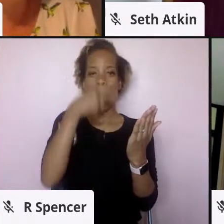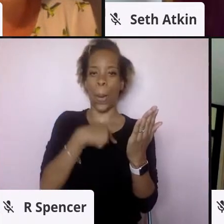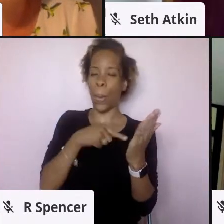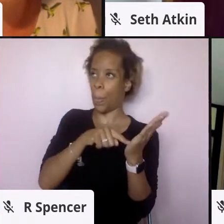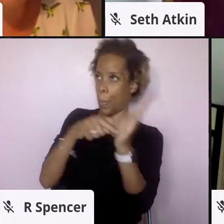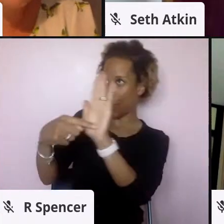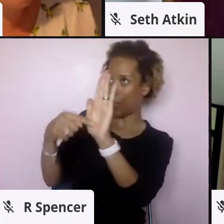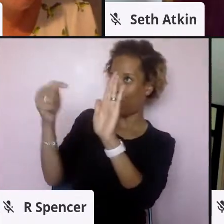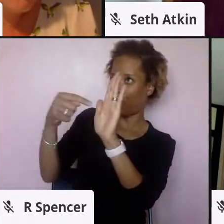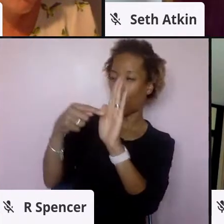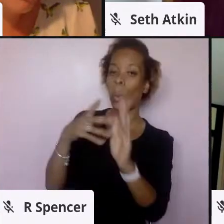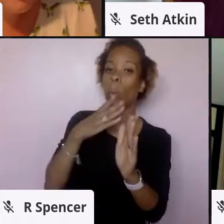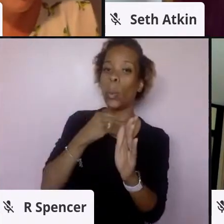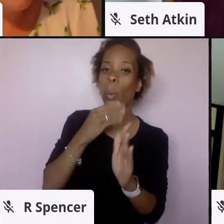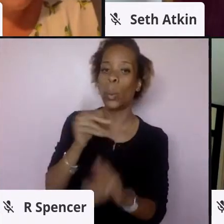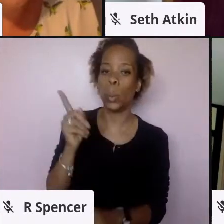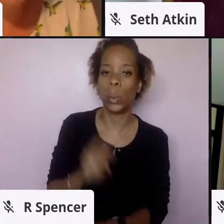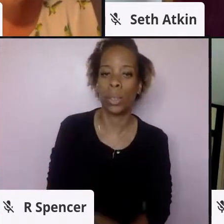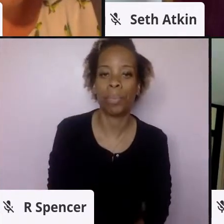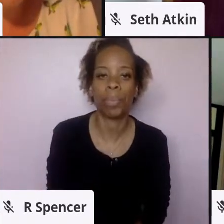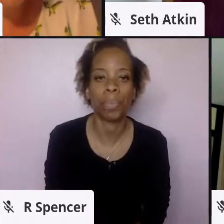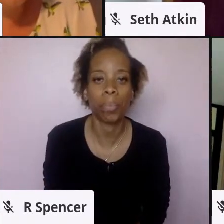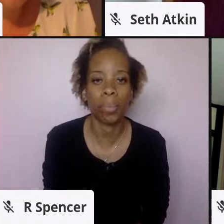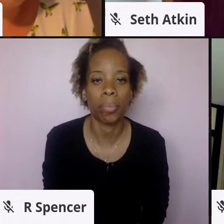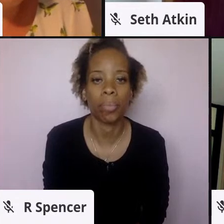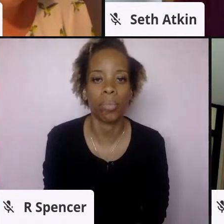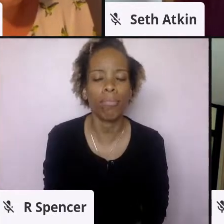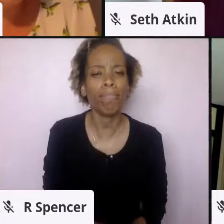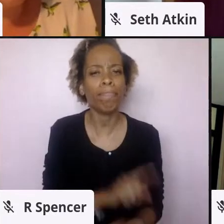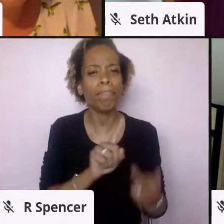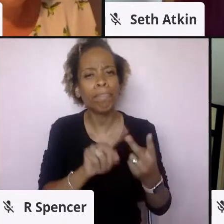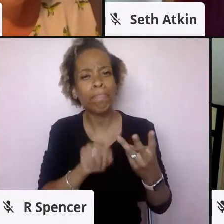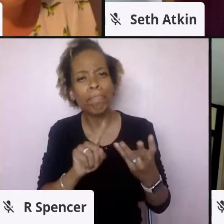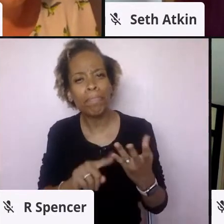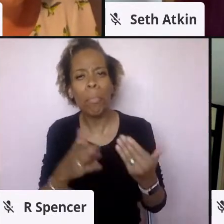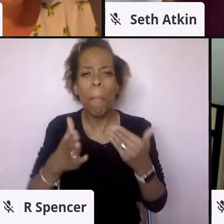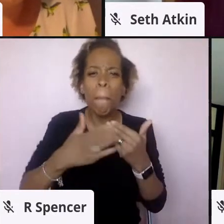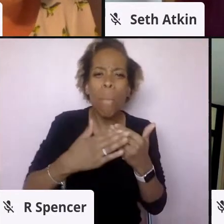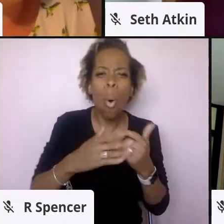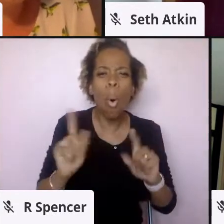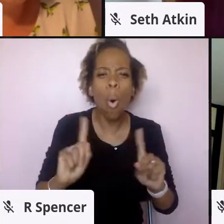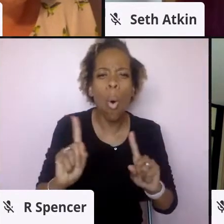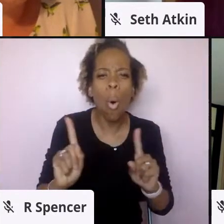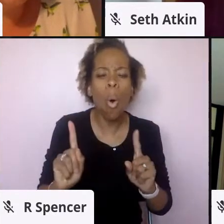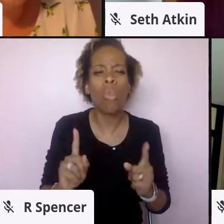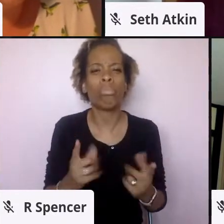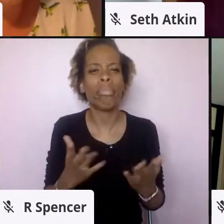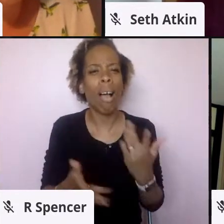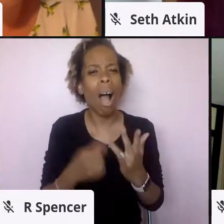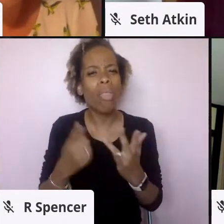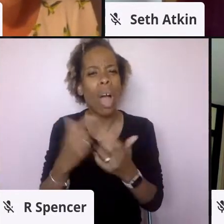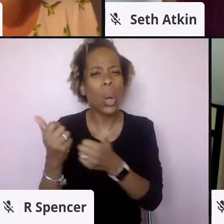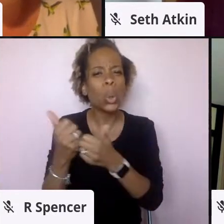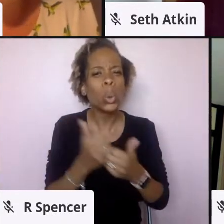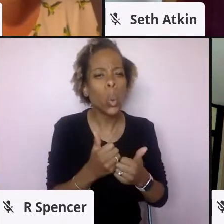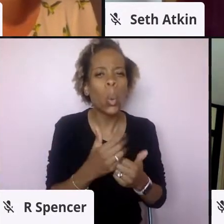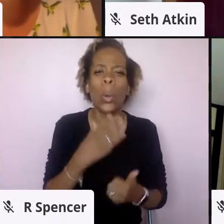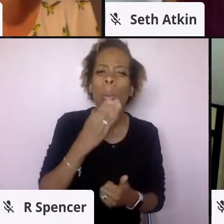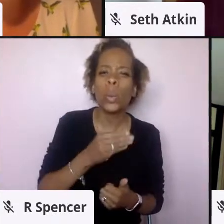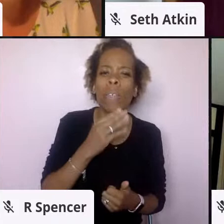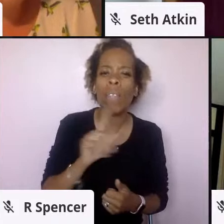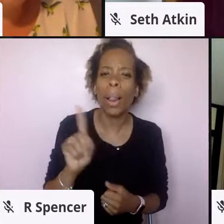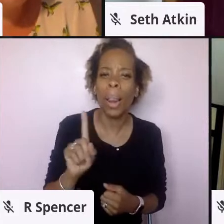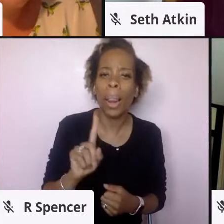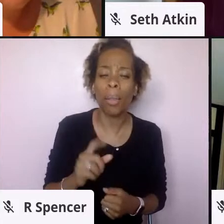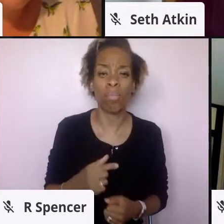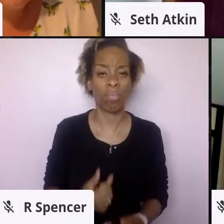with that process properly. A couple of the other things it's worth mentioning in terms of other tools that we can use. There's a range